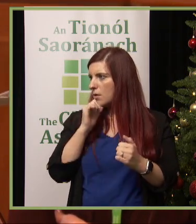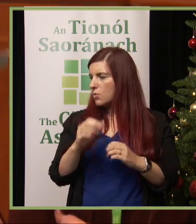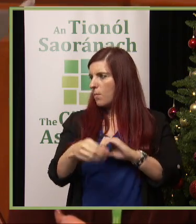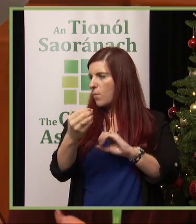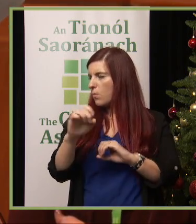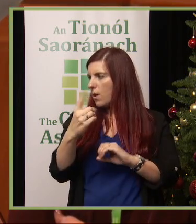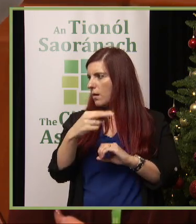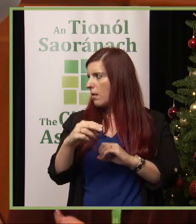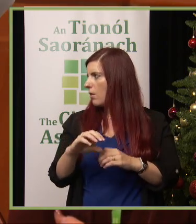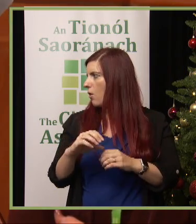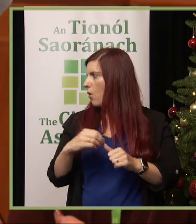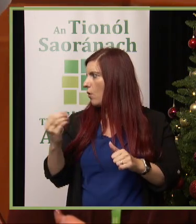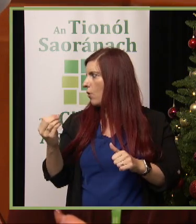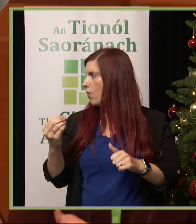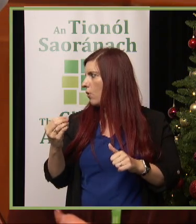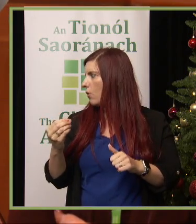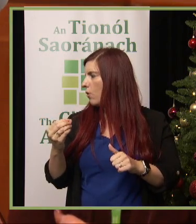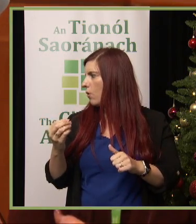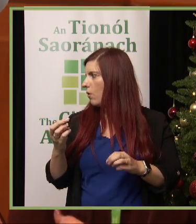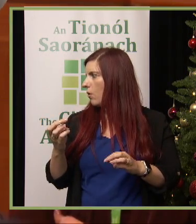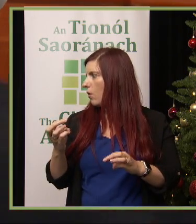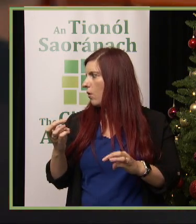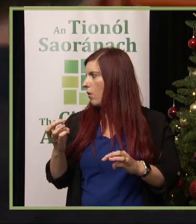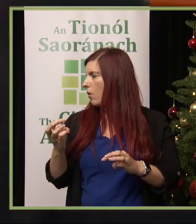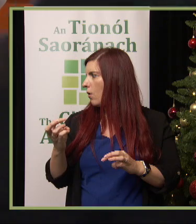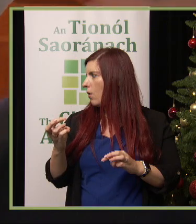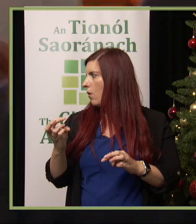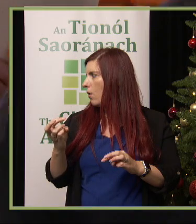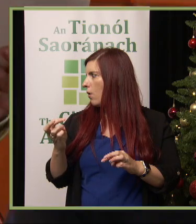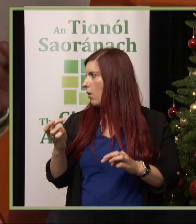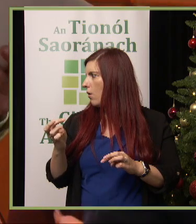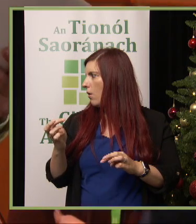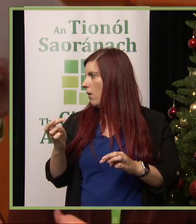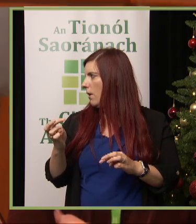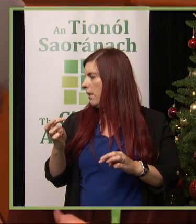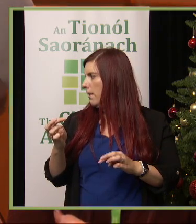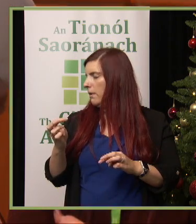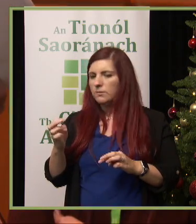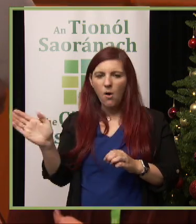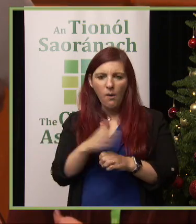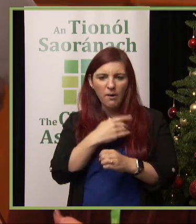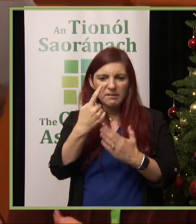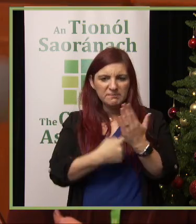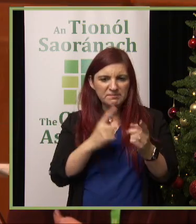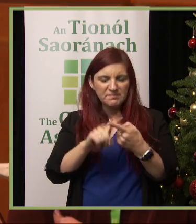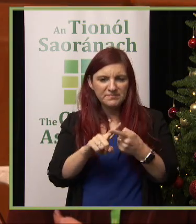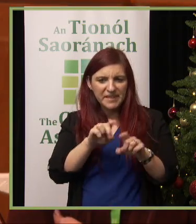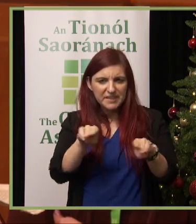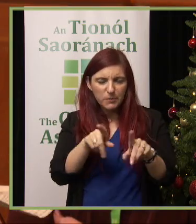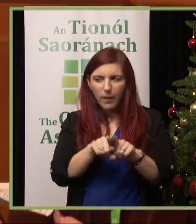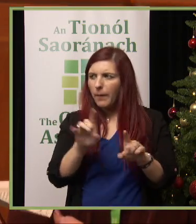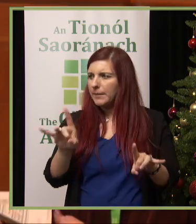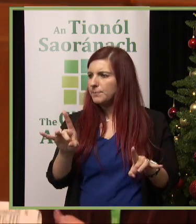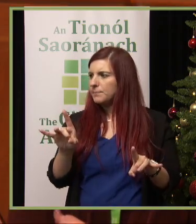Okay. So I'd be happy with just the, hold policymakers and citizens to account. Okay, we'll take that